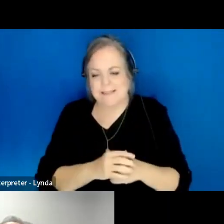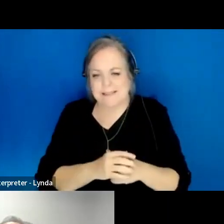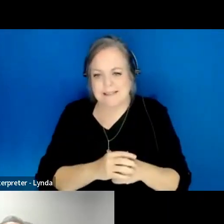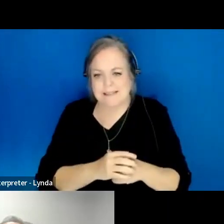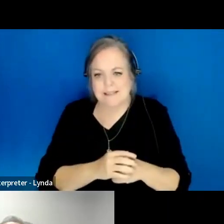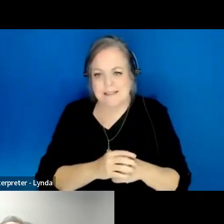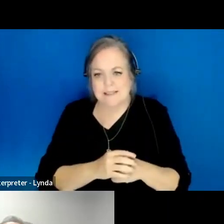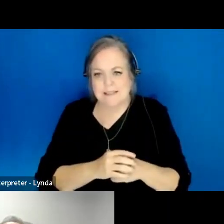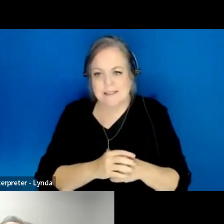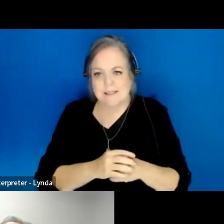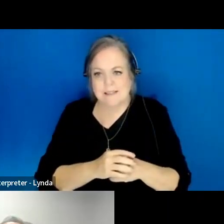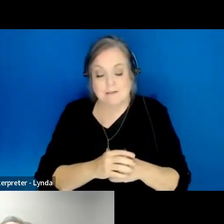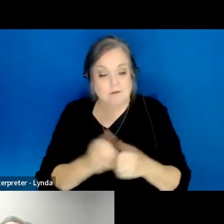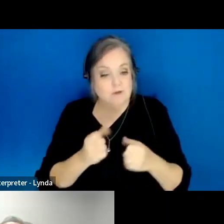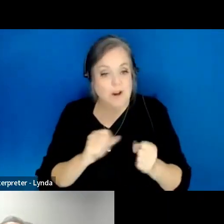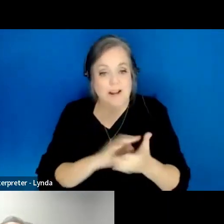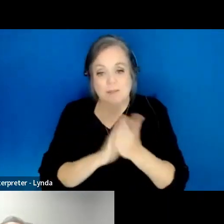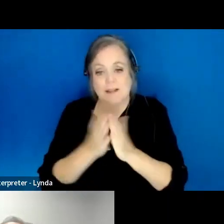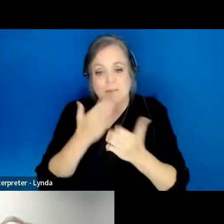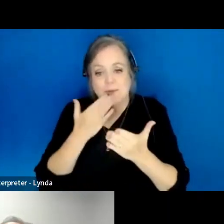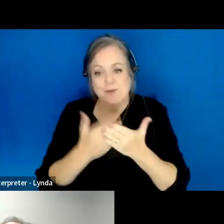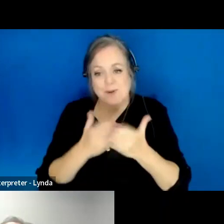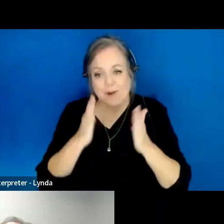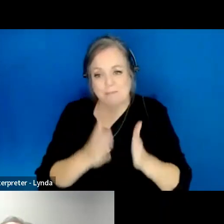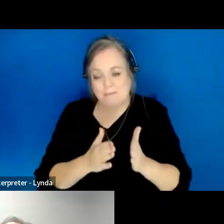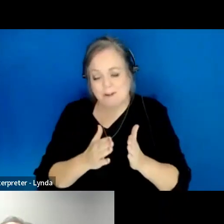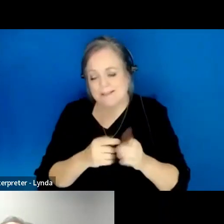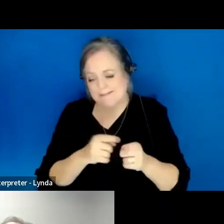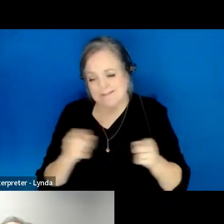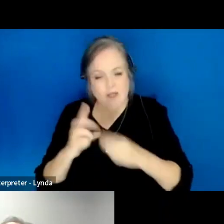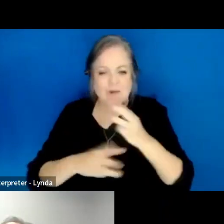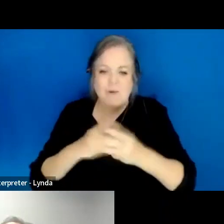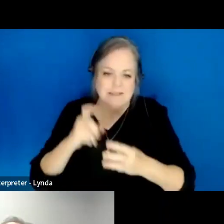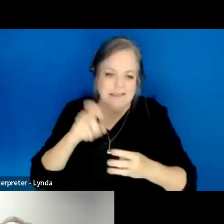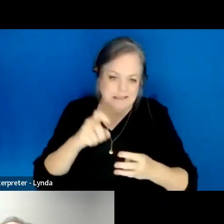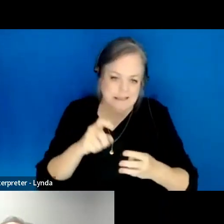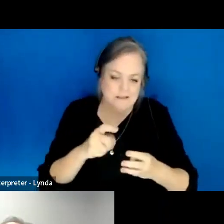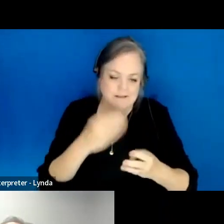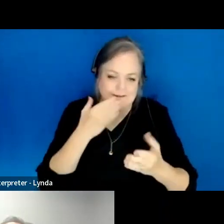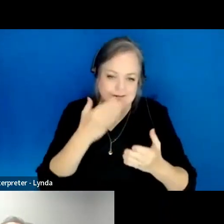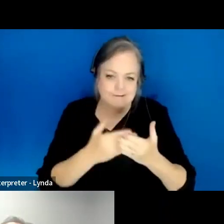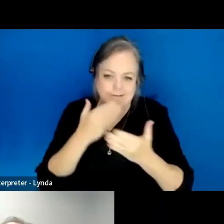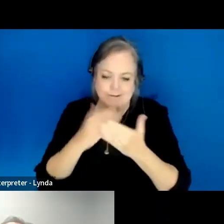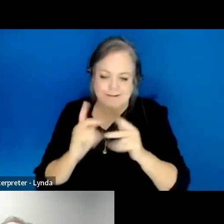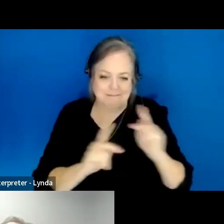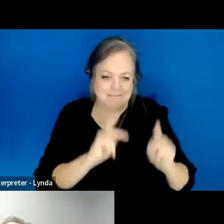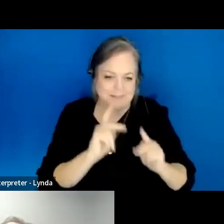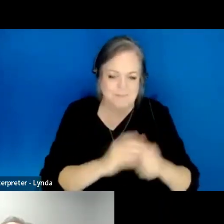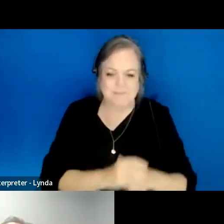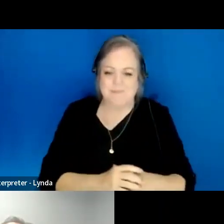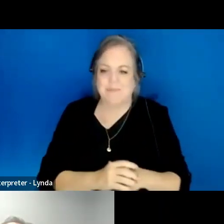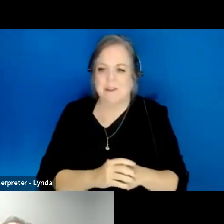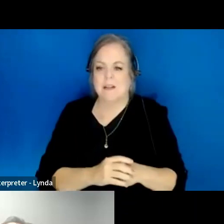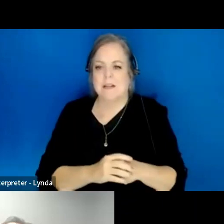be good, try to be a good person, because we need that. The world needs that, more of that. So look,